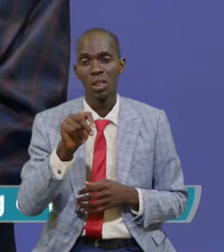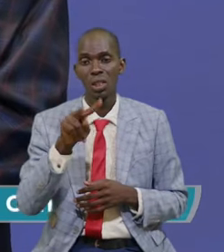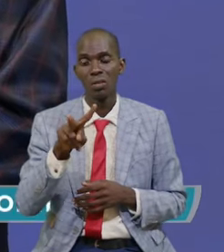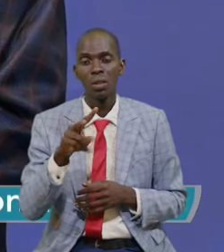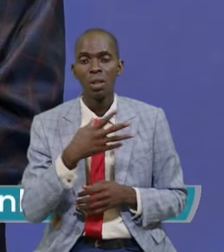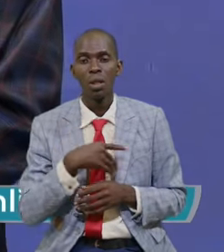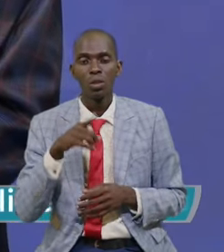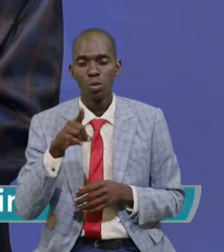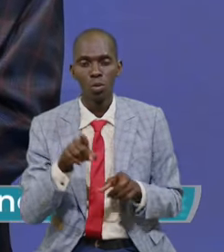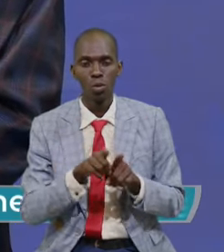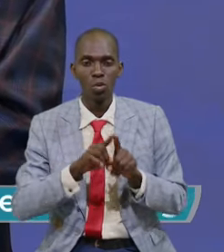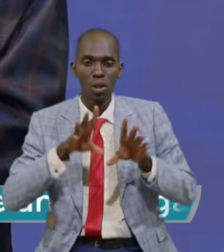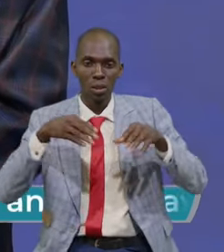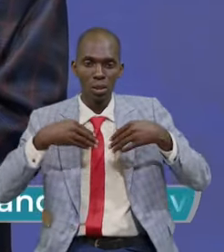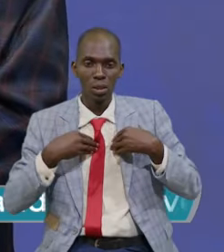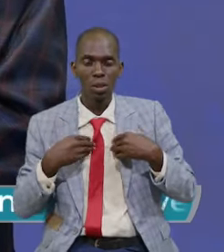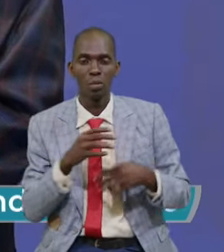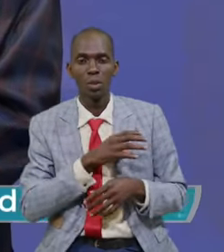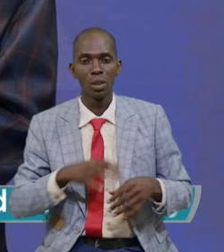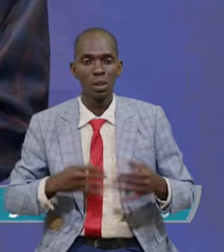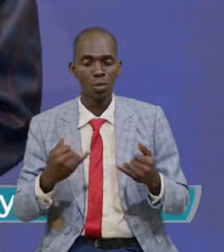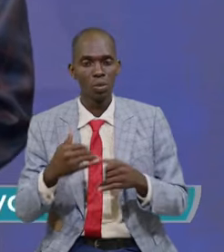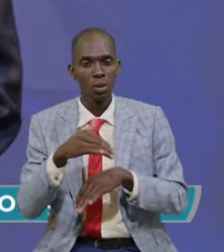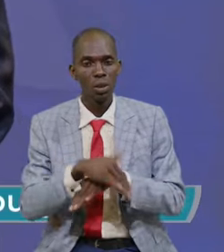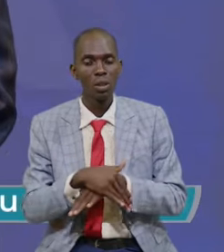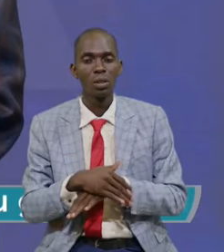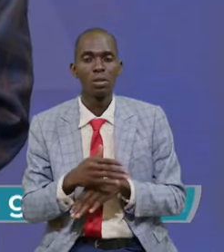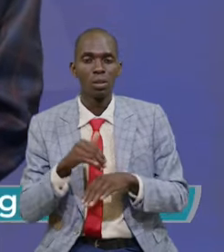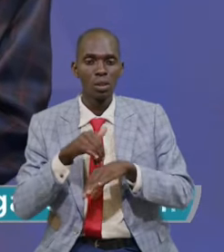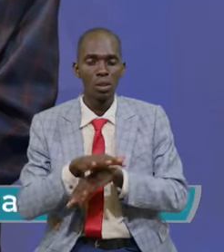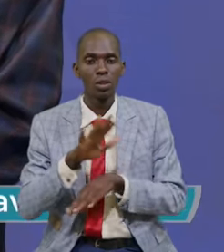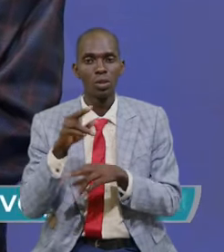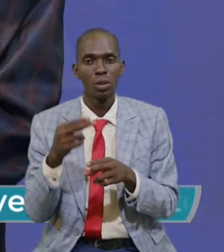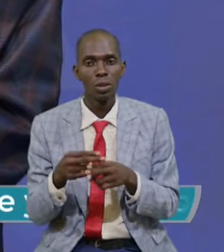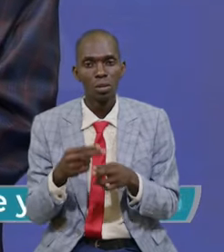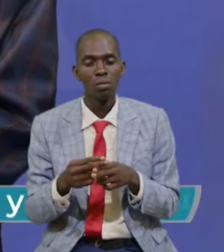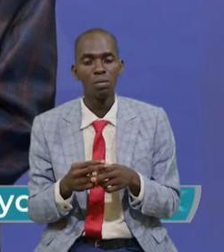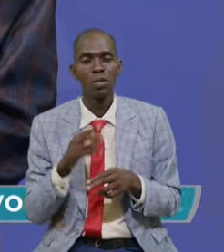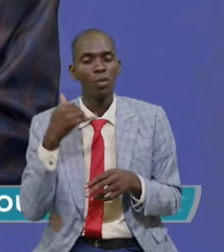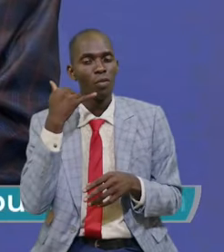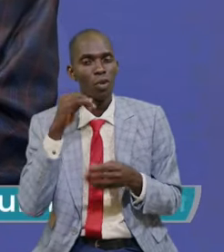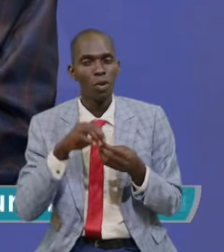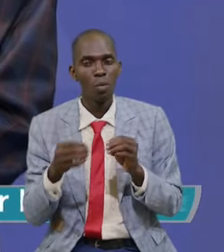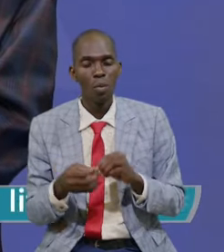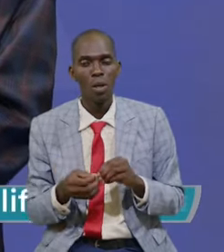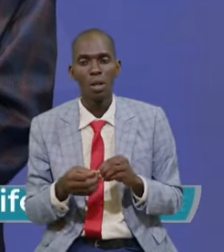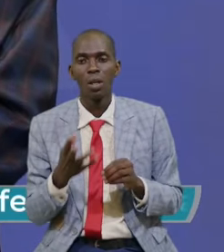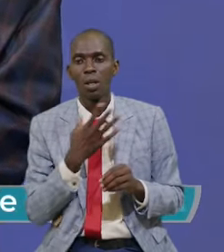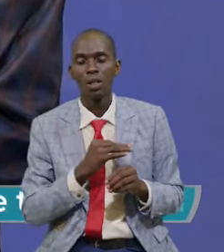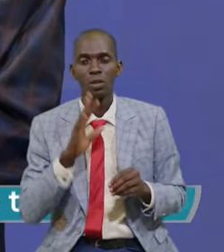to Christ, send your name, phone number, and your location address